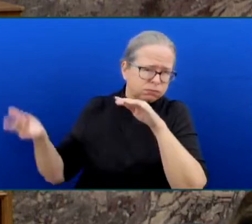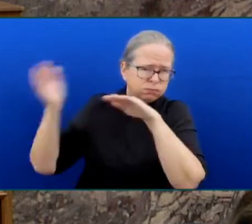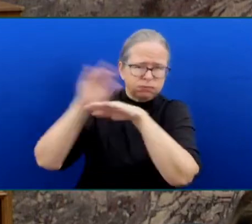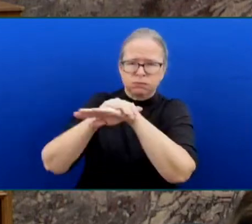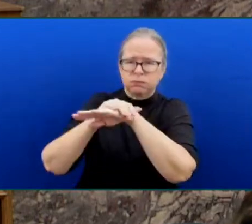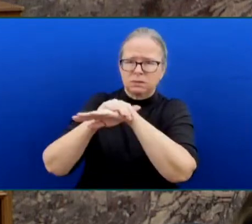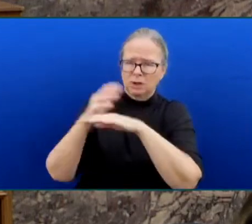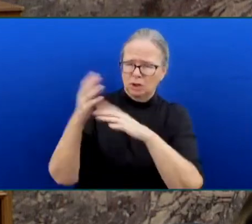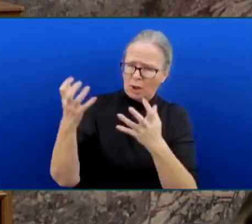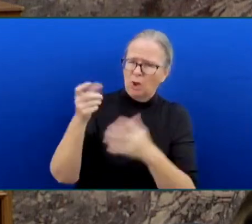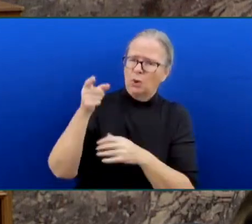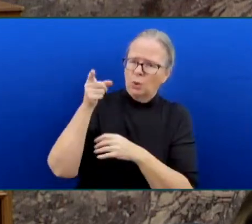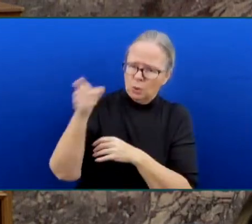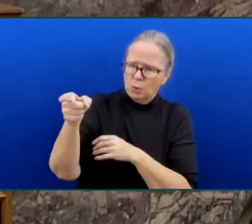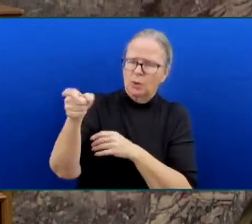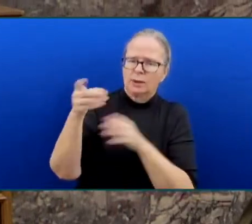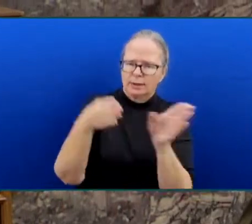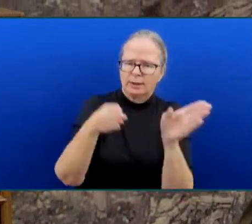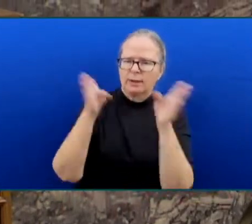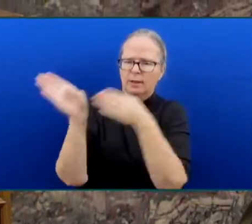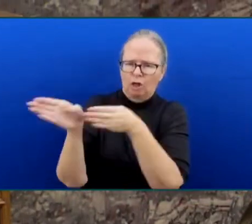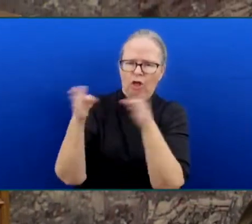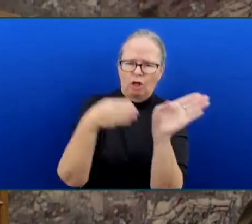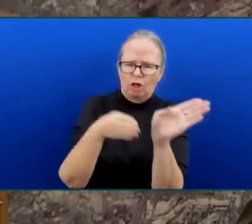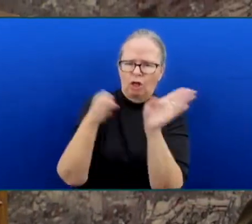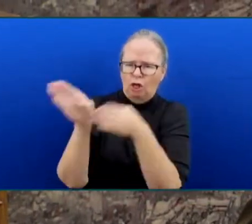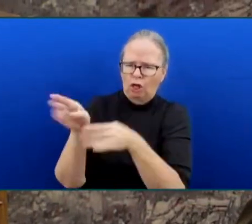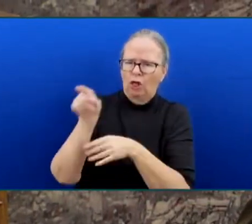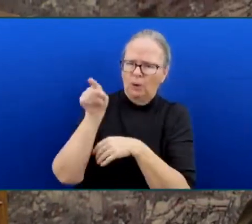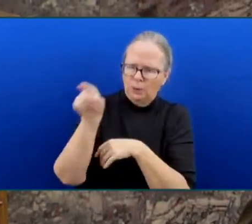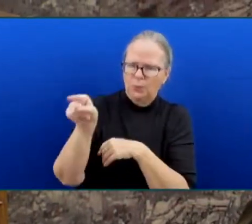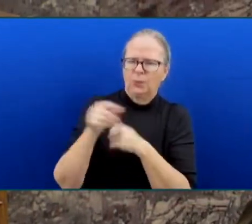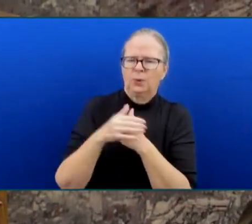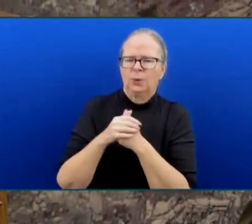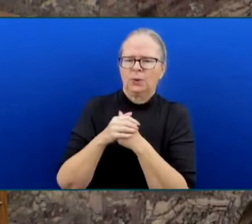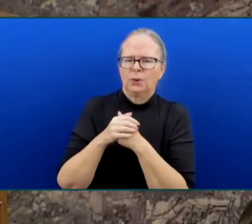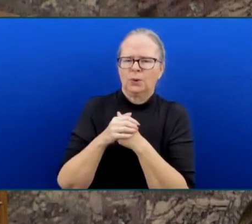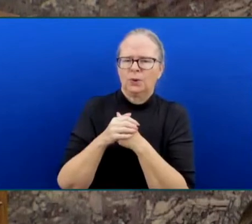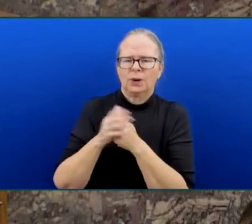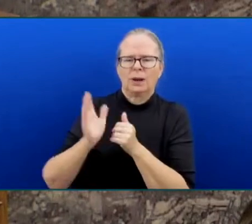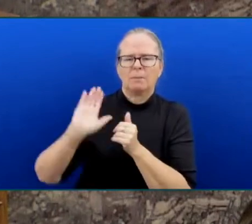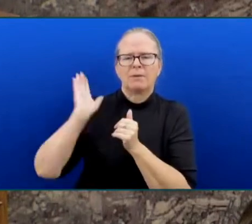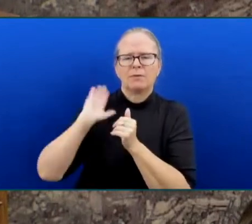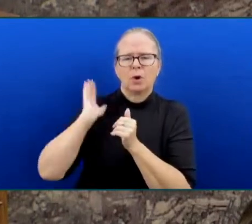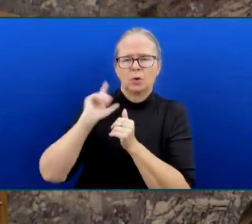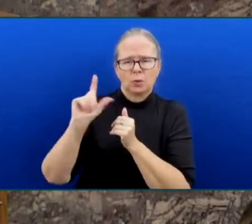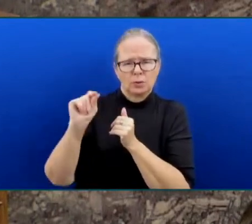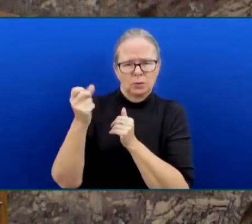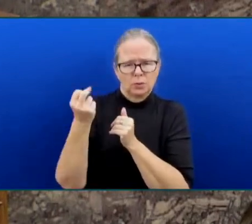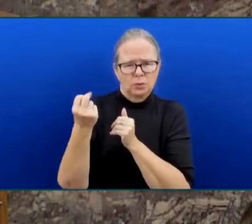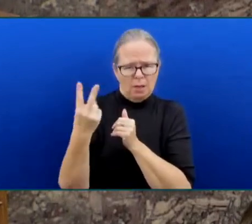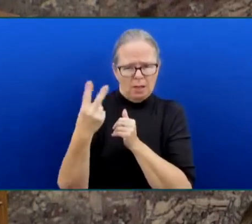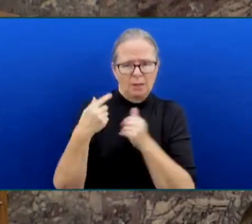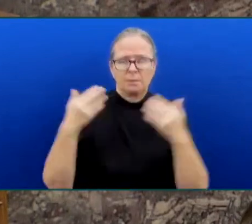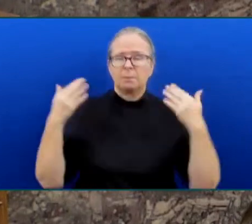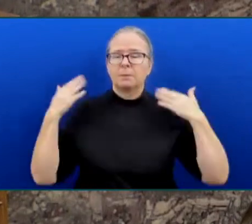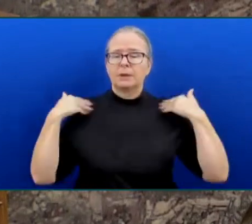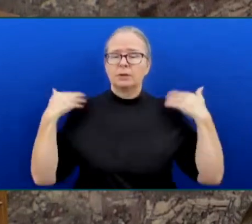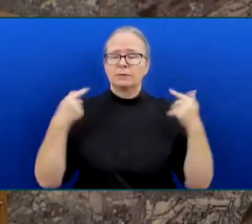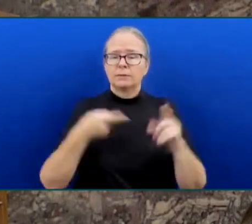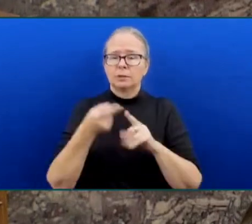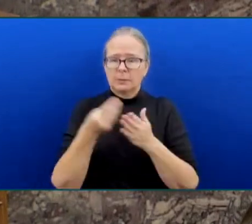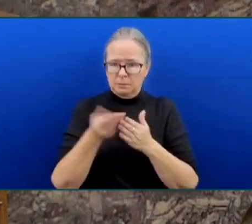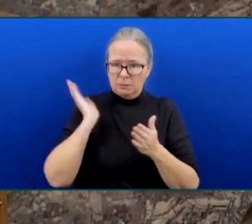Mr. Speaker, the fact of the matter is, in 2012, while I was finance minister, I froze the carbon tax at $30 a ton,